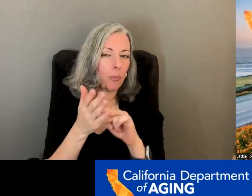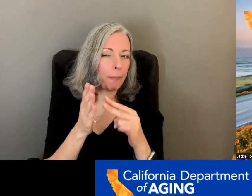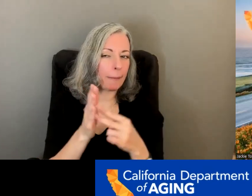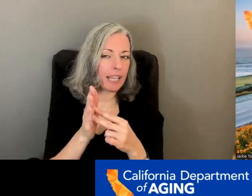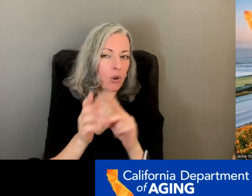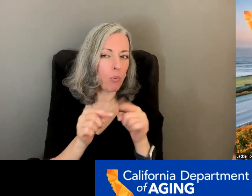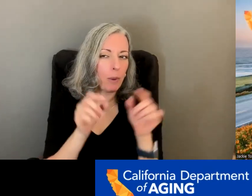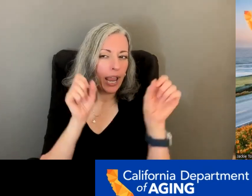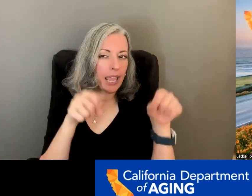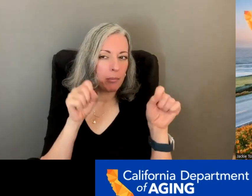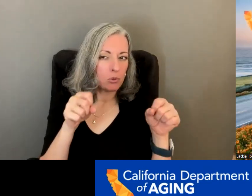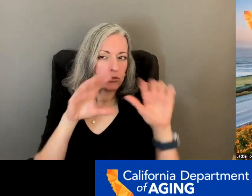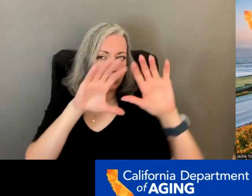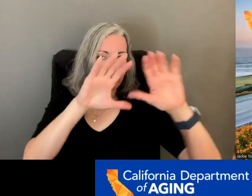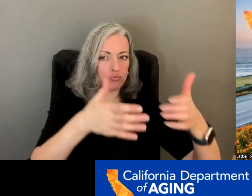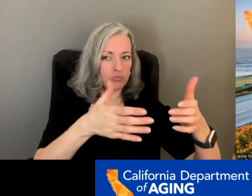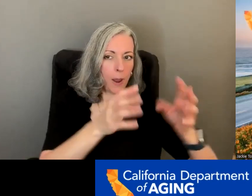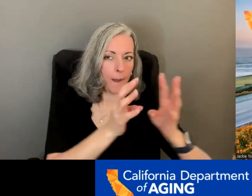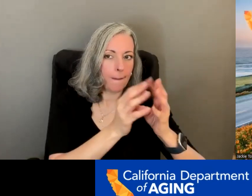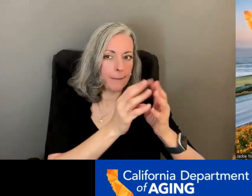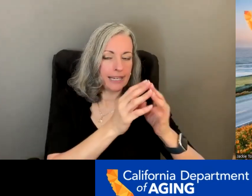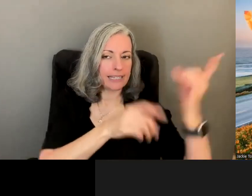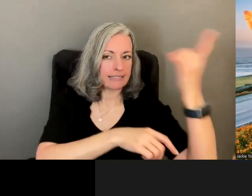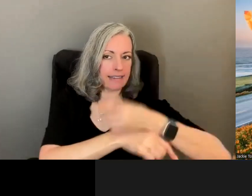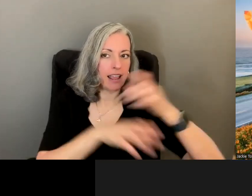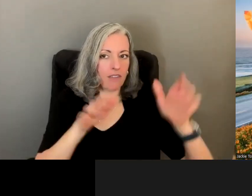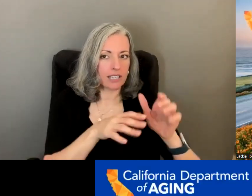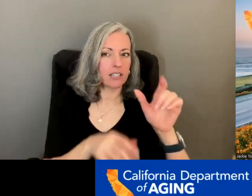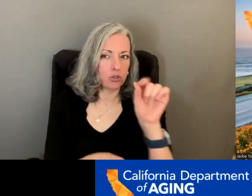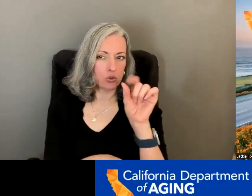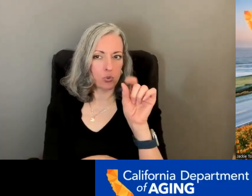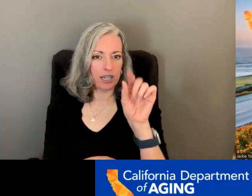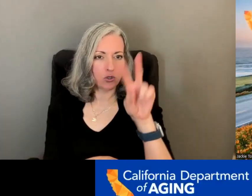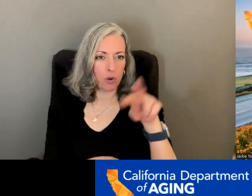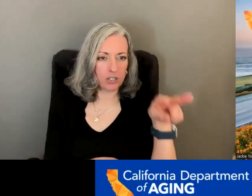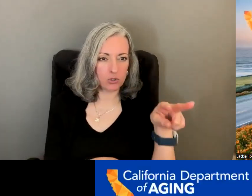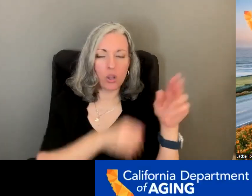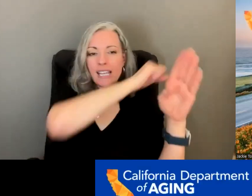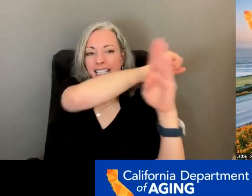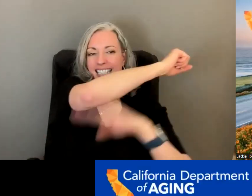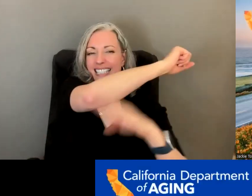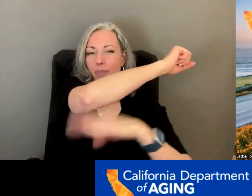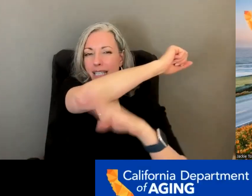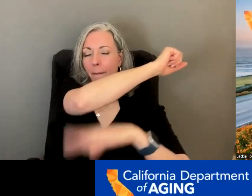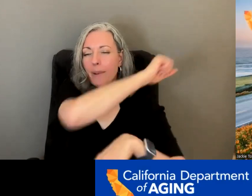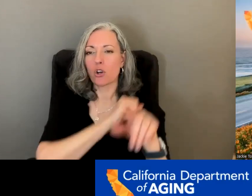we were able to convene the Day of Action in 2022. I think it was in September of 2022 at the Convention Center.